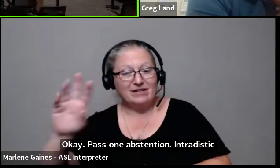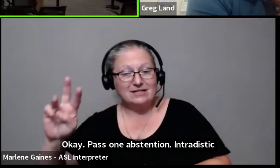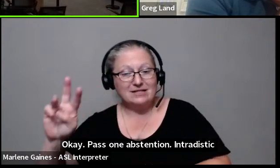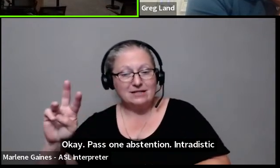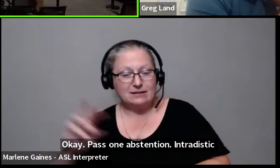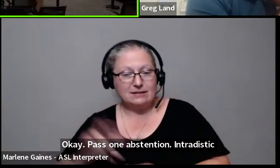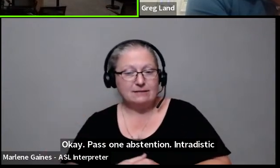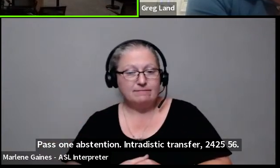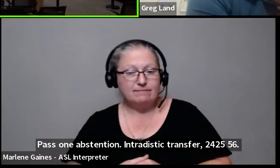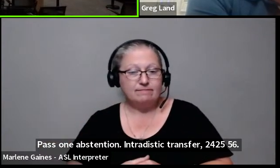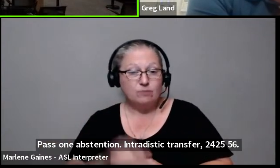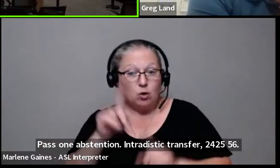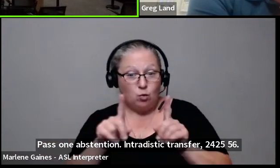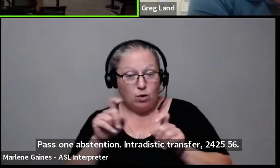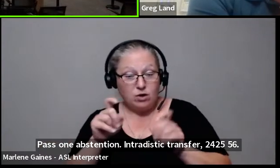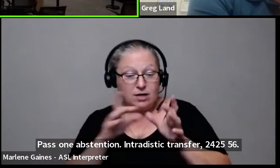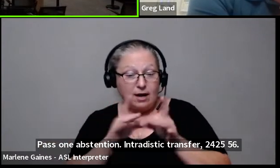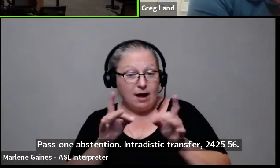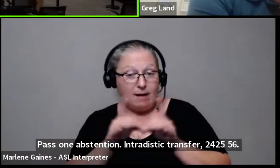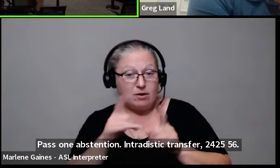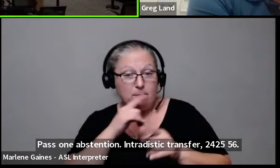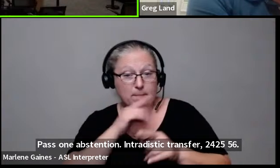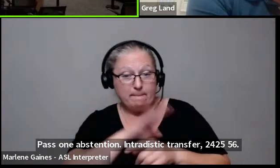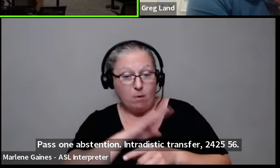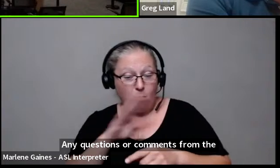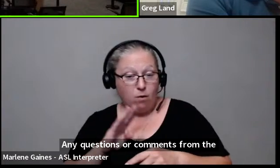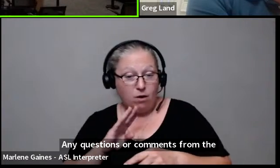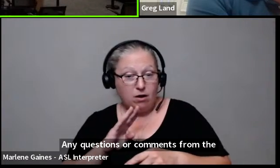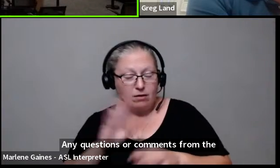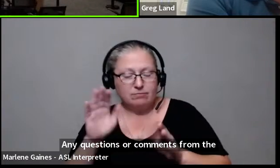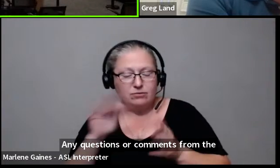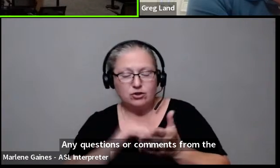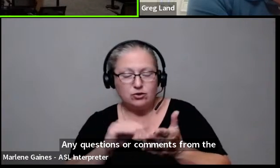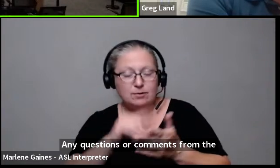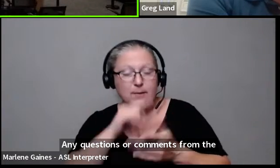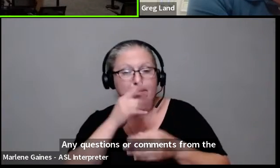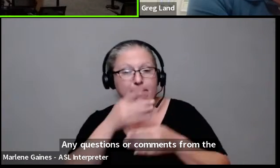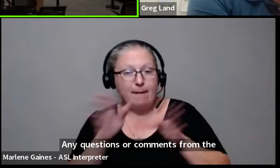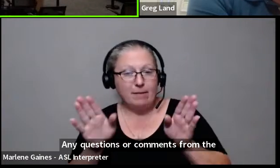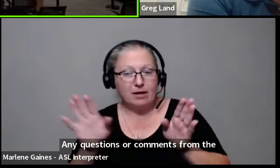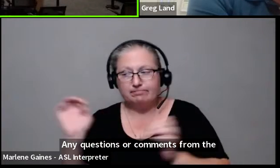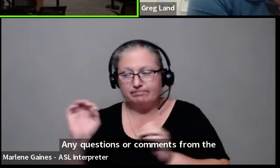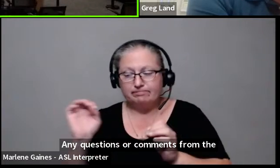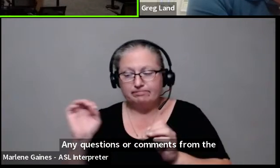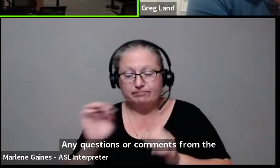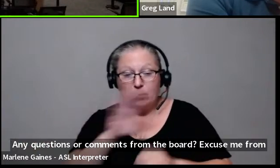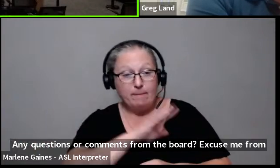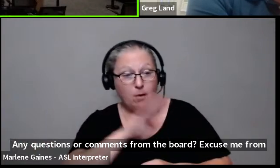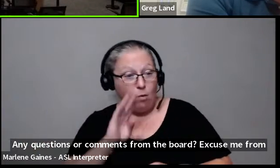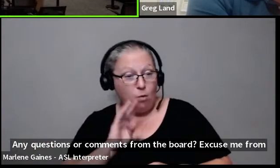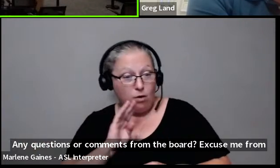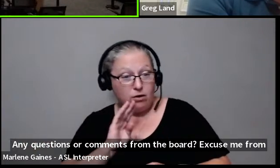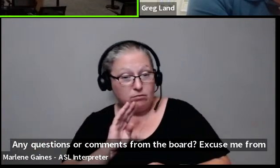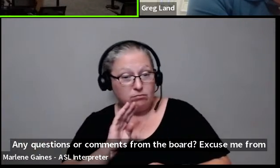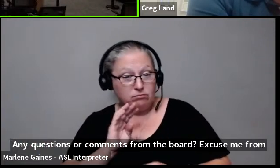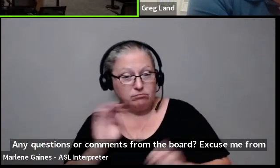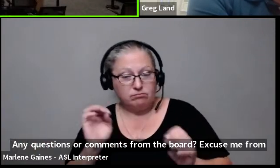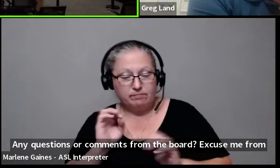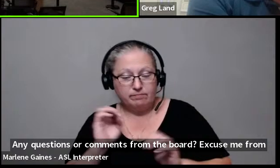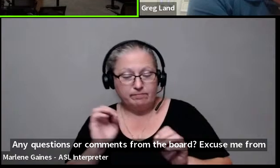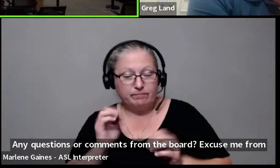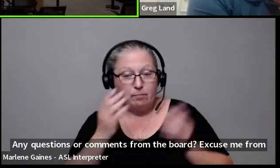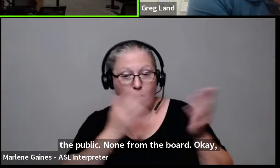242556. Any questions or comments from the board? Excuse me, from the public? None. From the board?